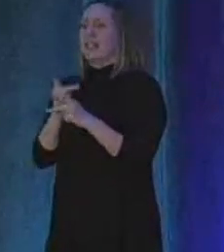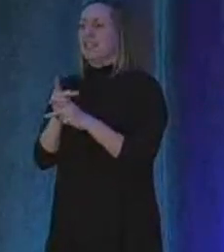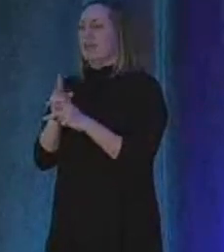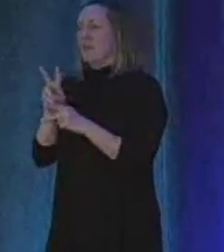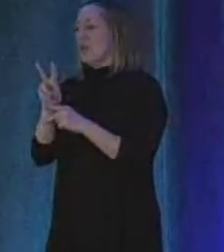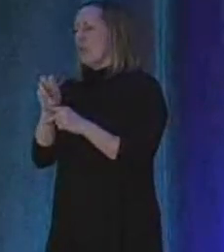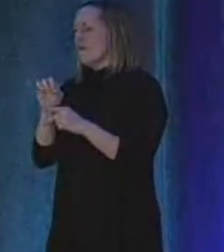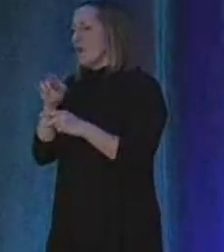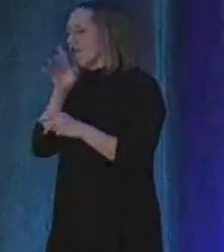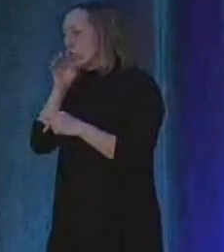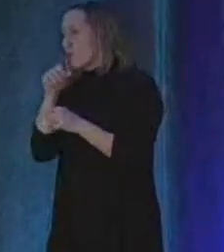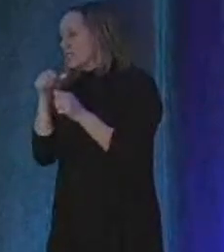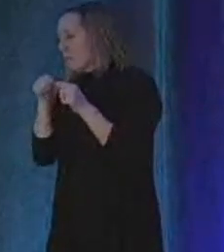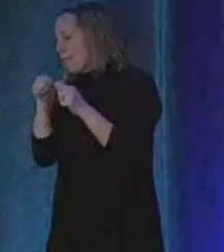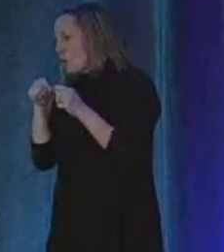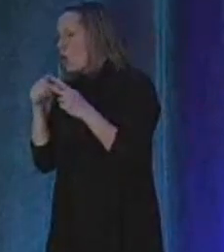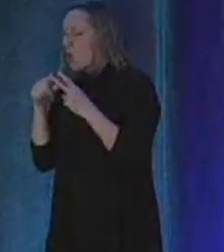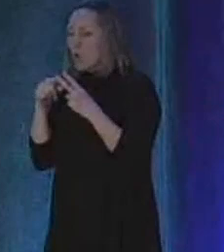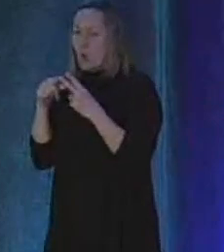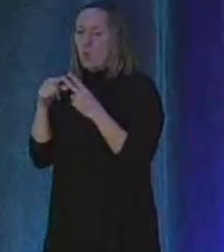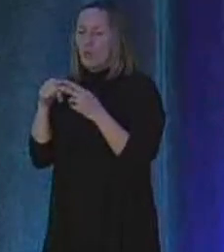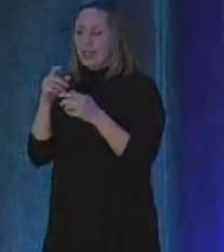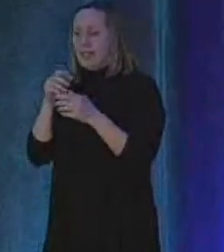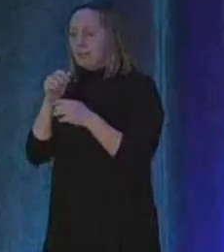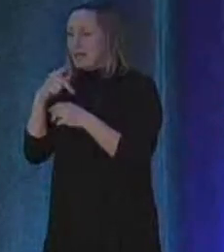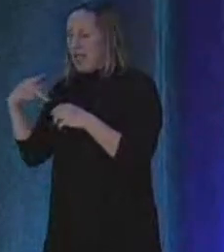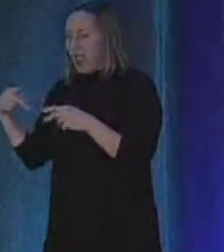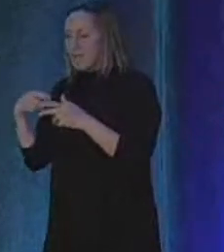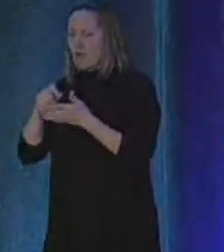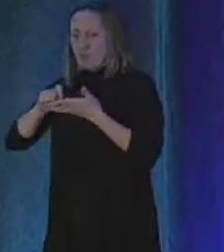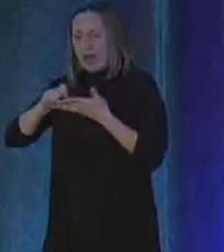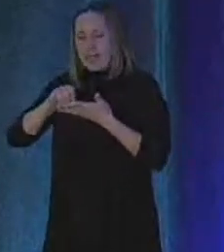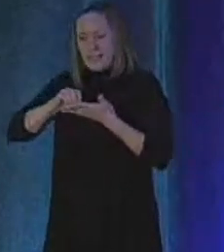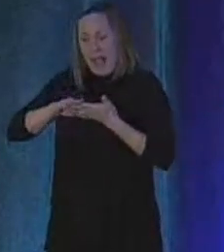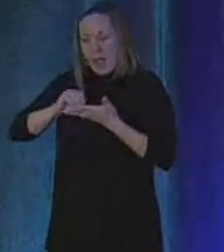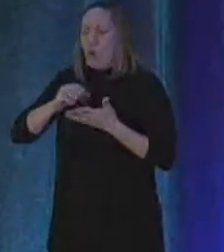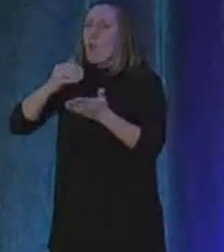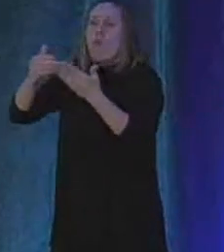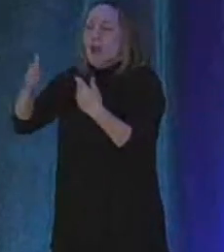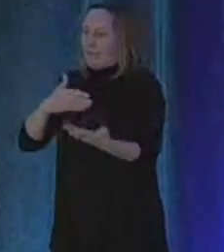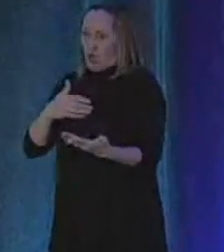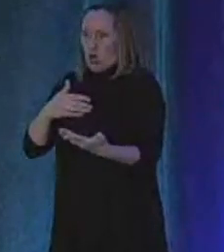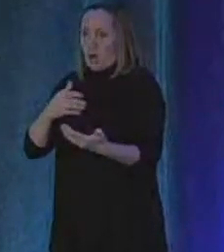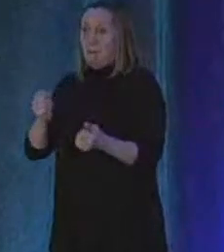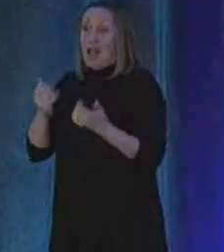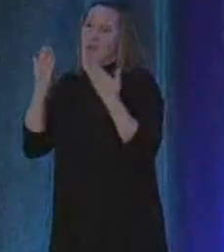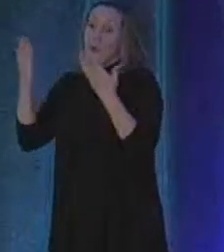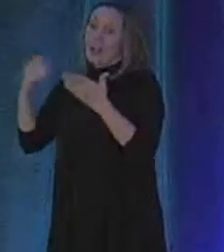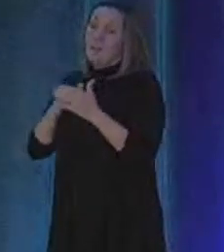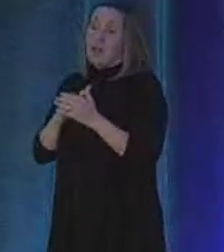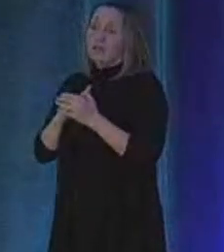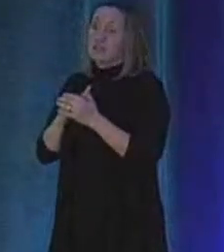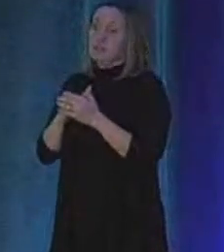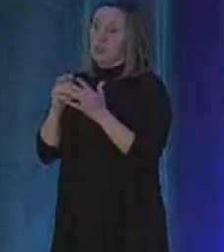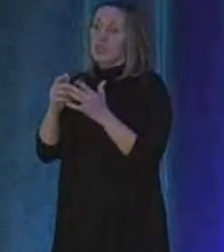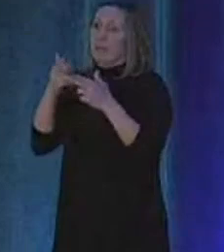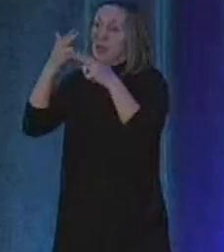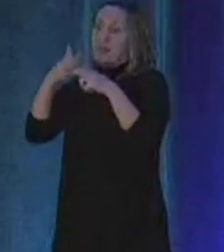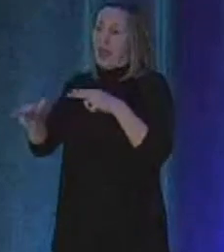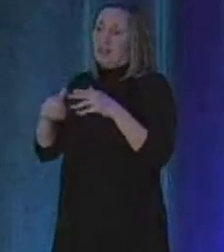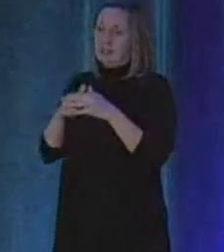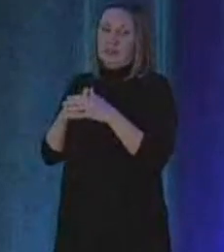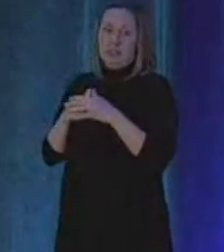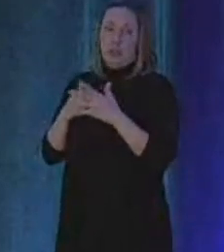app, writing it down in a notebook, spreadsheet, whatever it is. My only recommendation is to keep it light. We want to focus